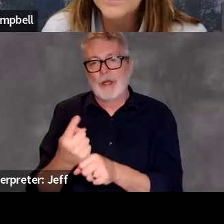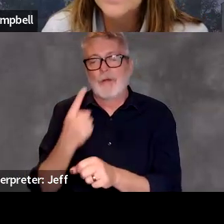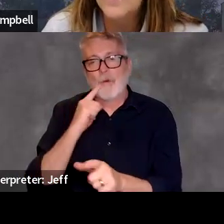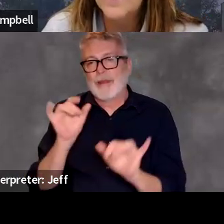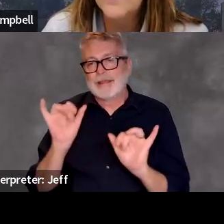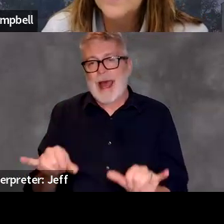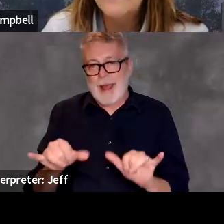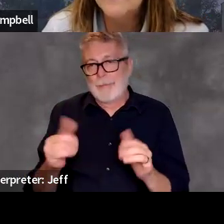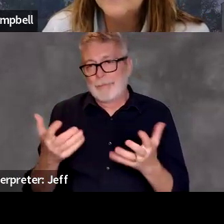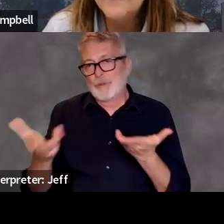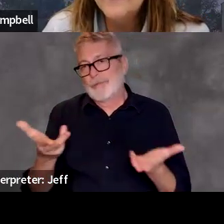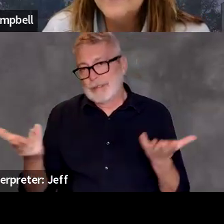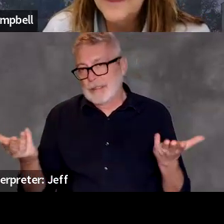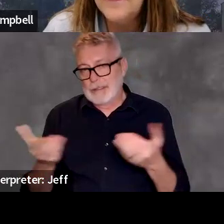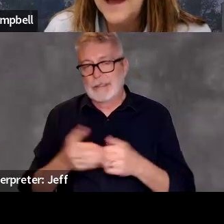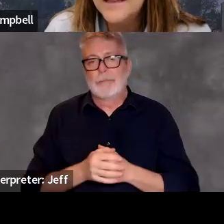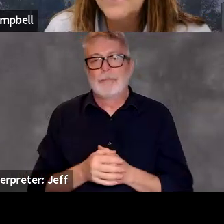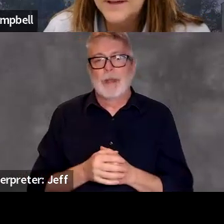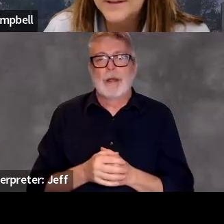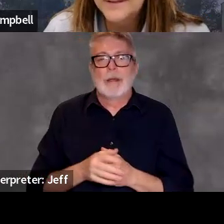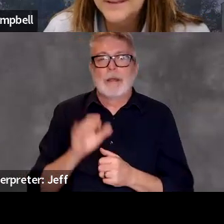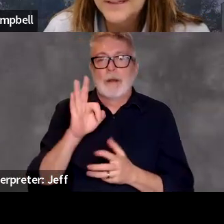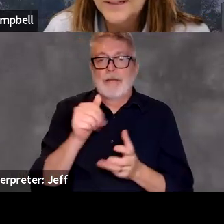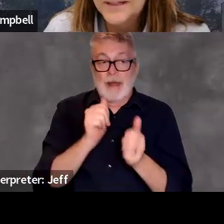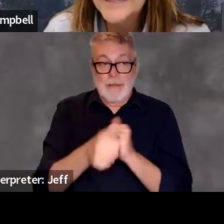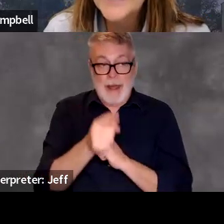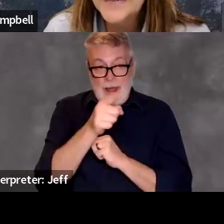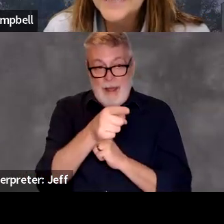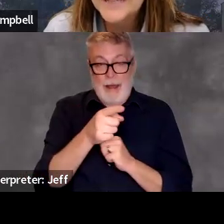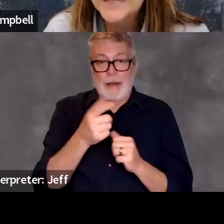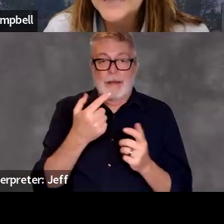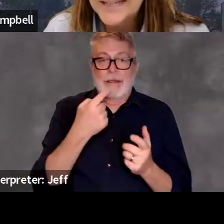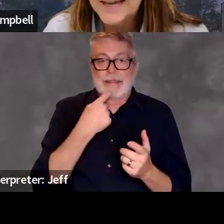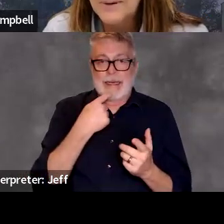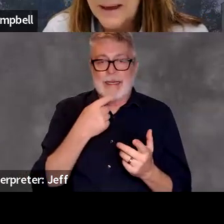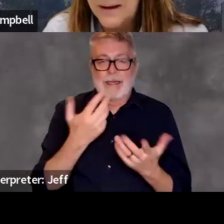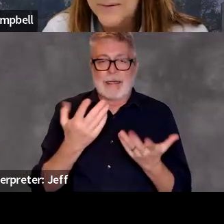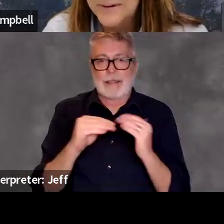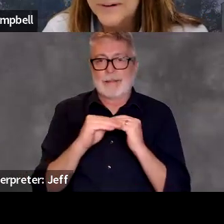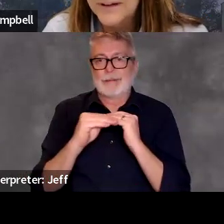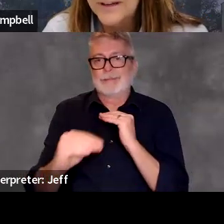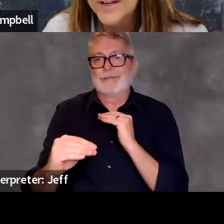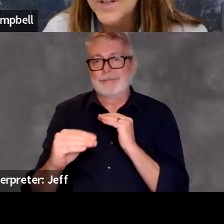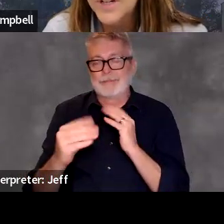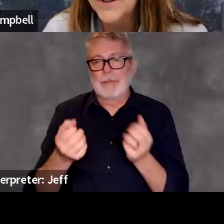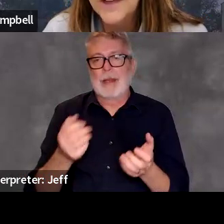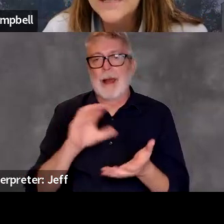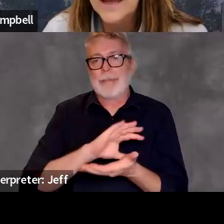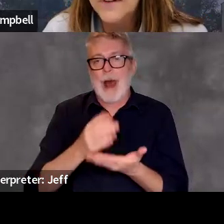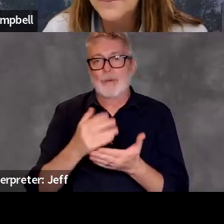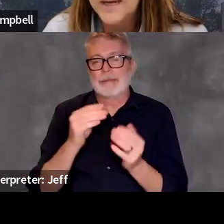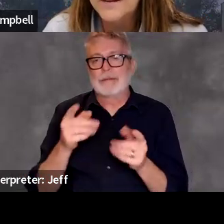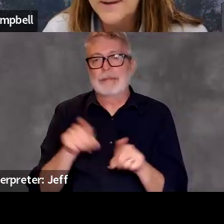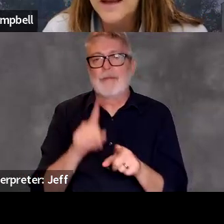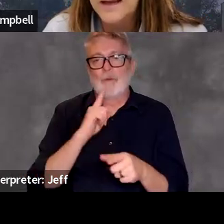thing. So if they pass a bill that says it's the same amount the next year,